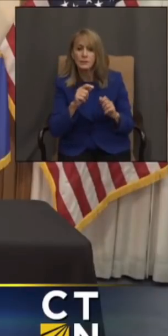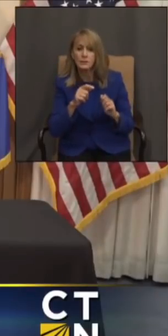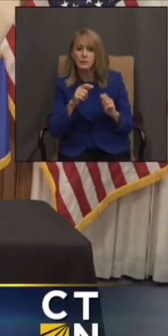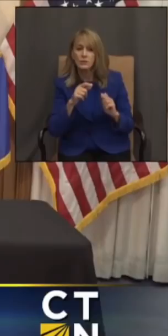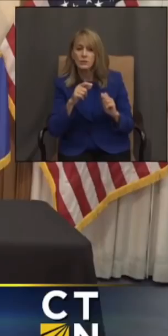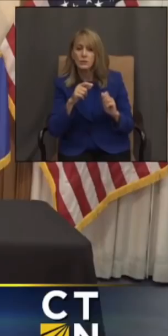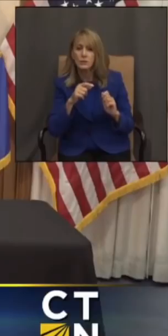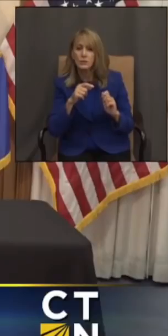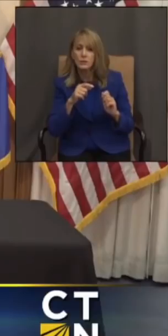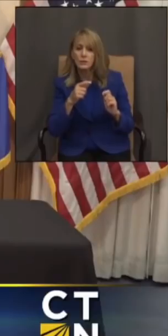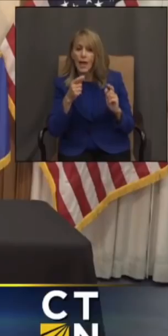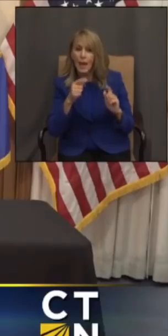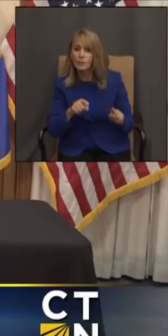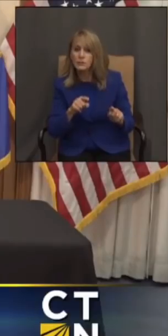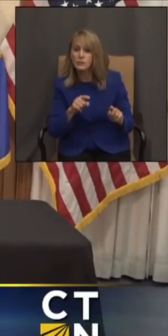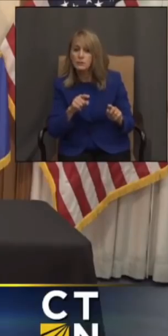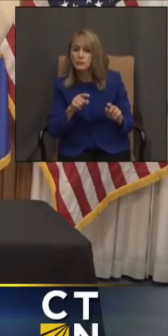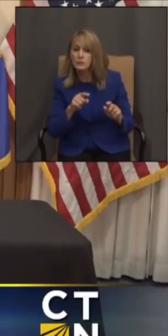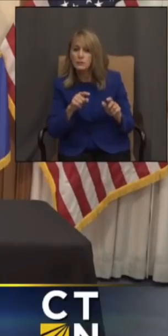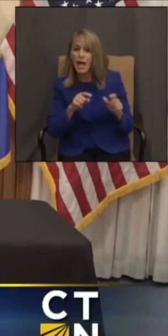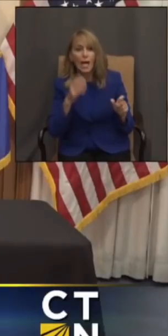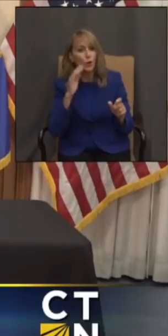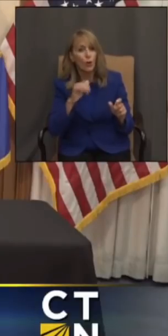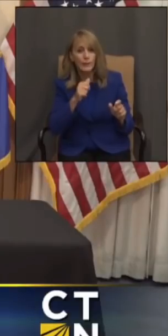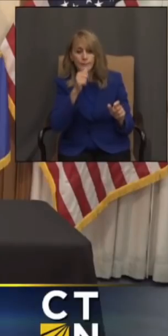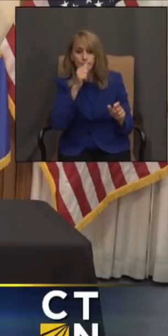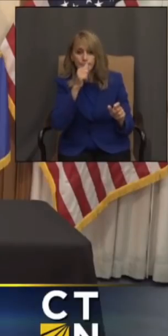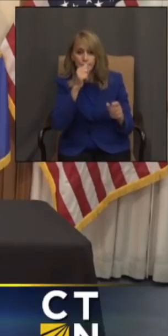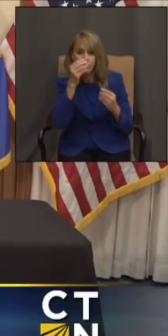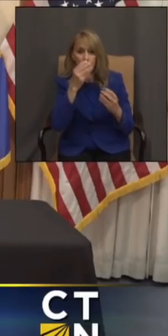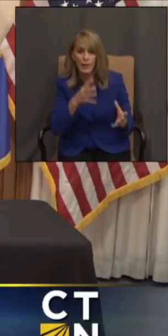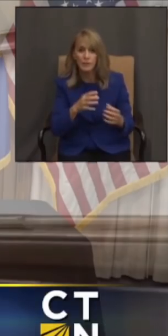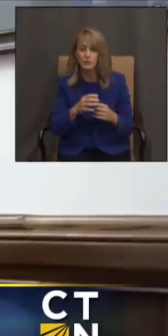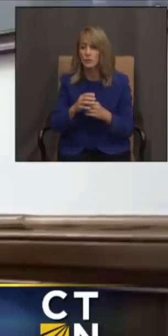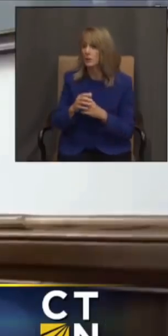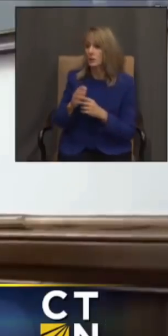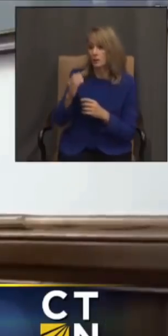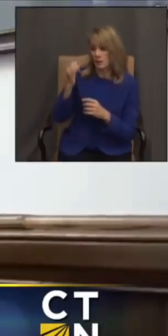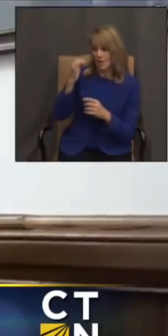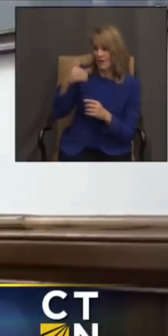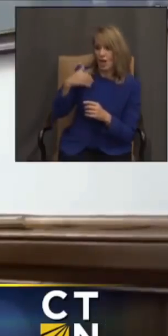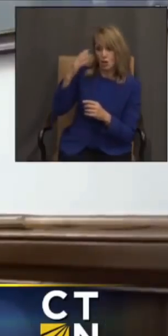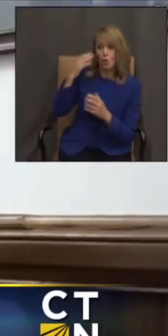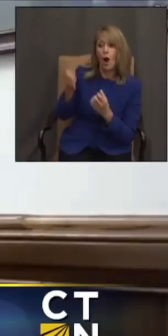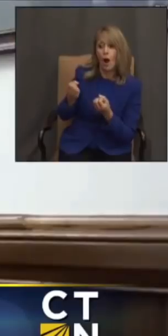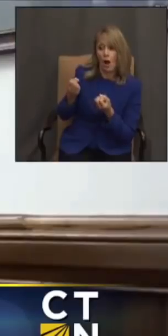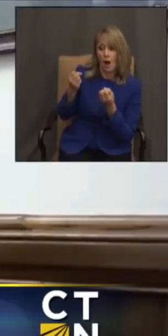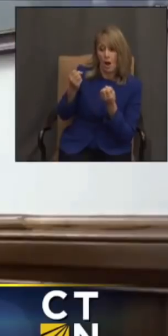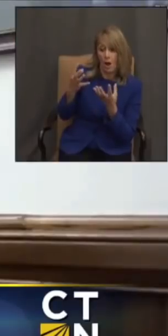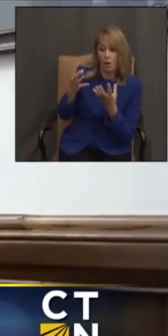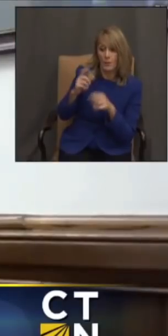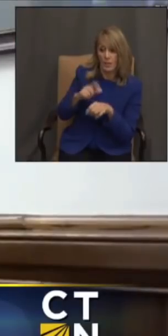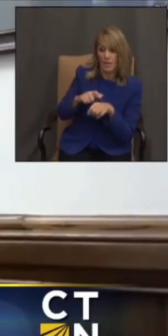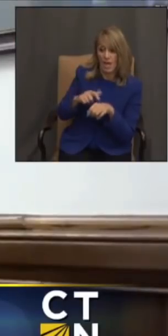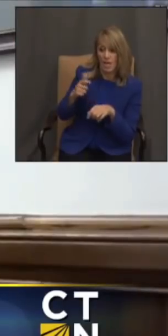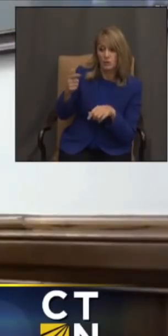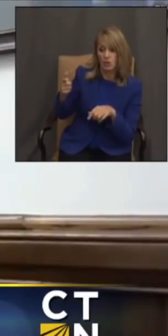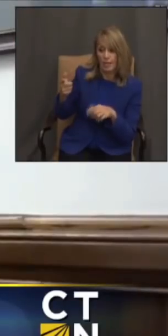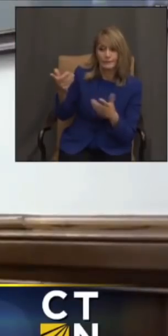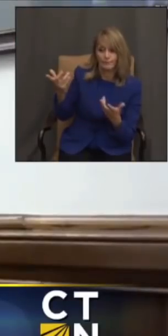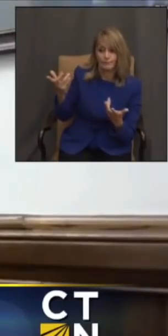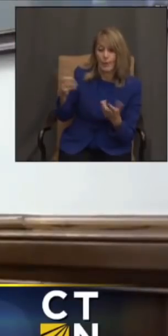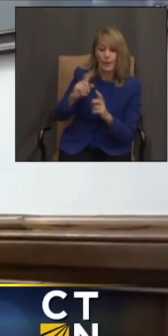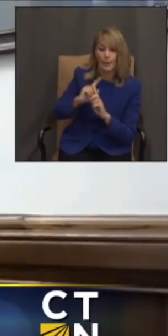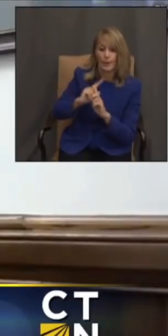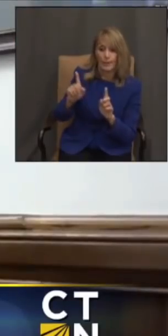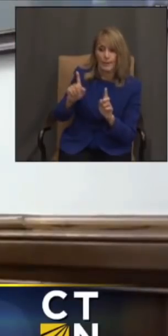Paul, do you have any top secret information? If I did, I wouldn't be able to provide to you at this time. But at this time, I